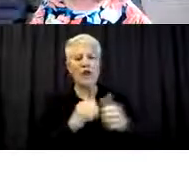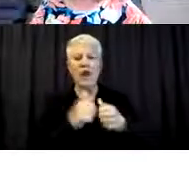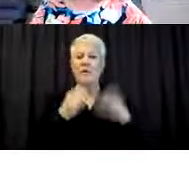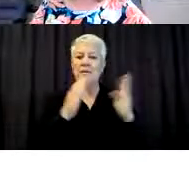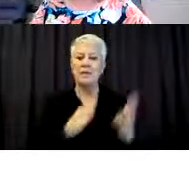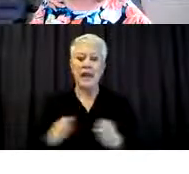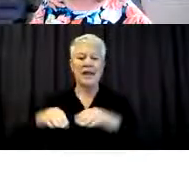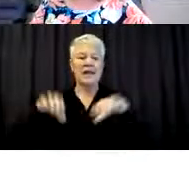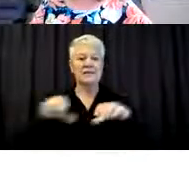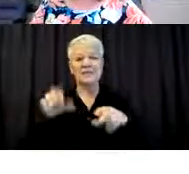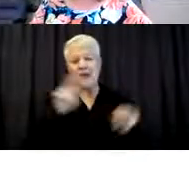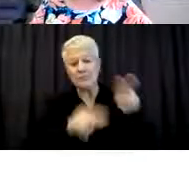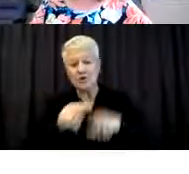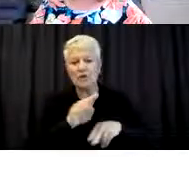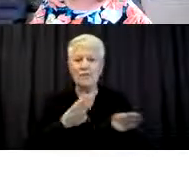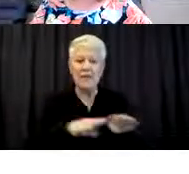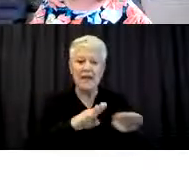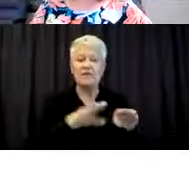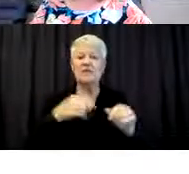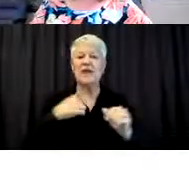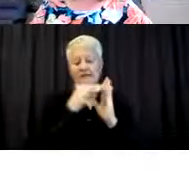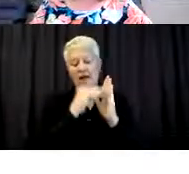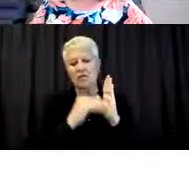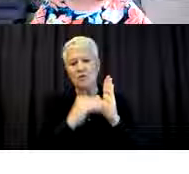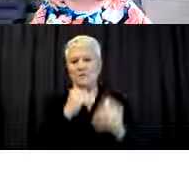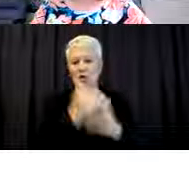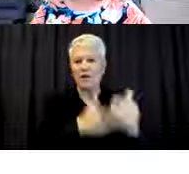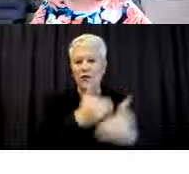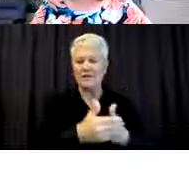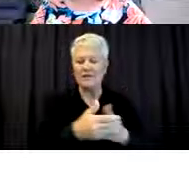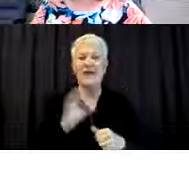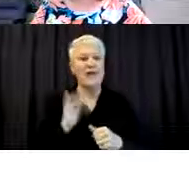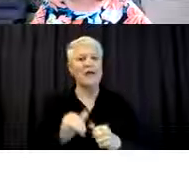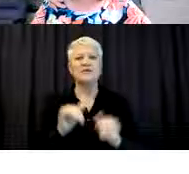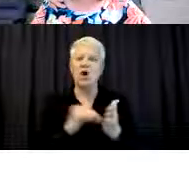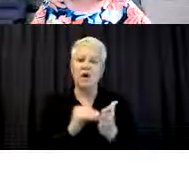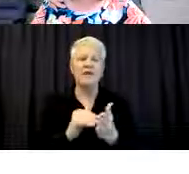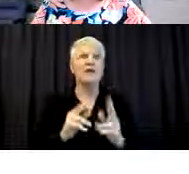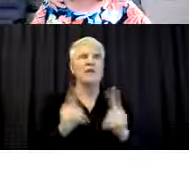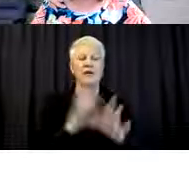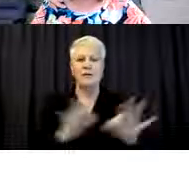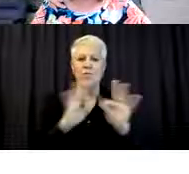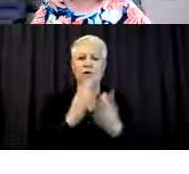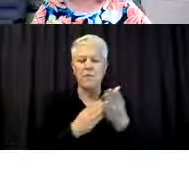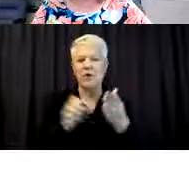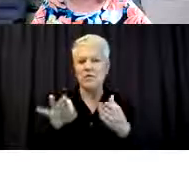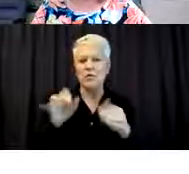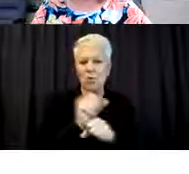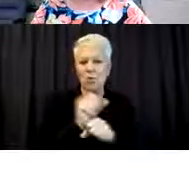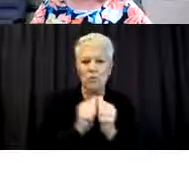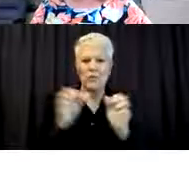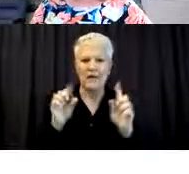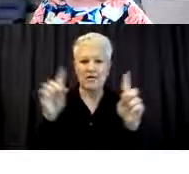activities, observe behaviors, and document progress, which is often a very important part if you're working in an educational